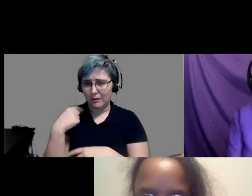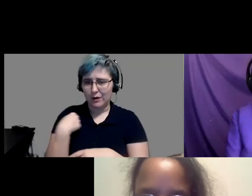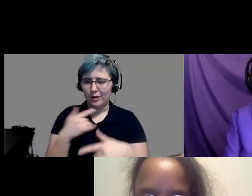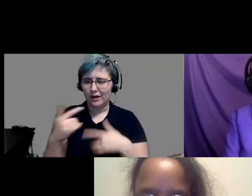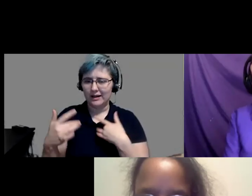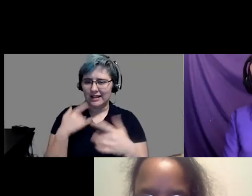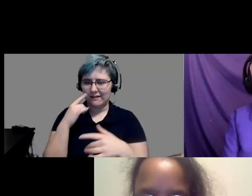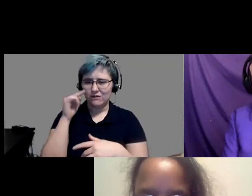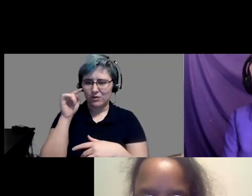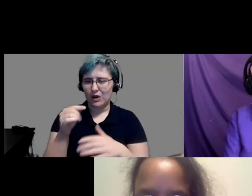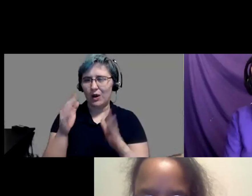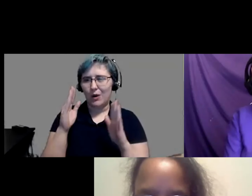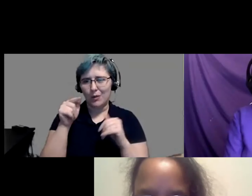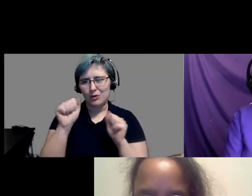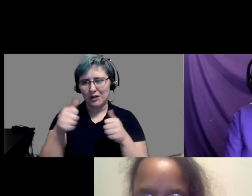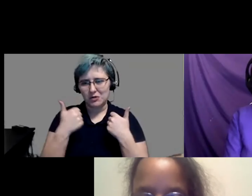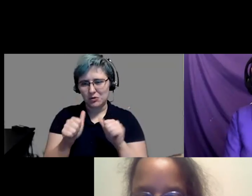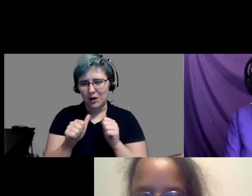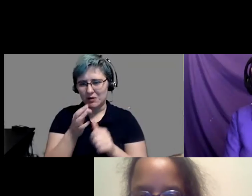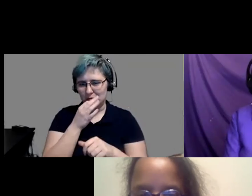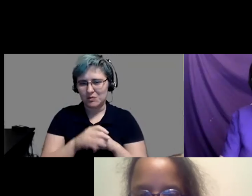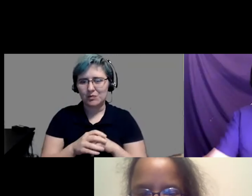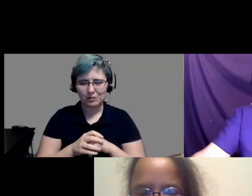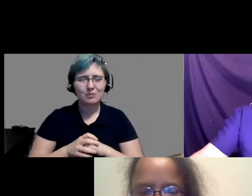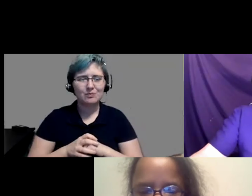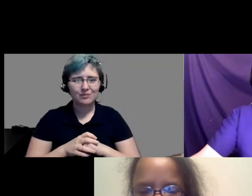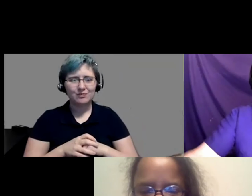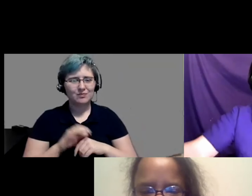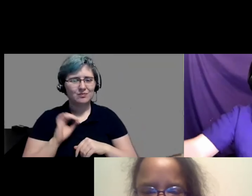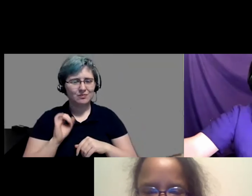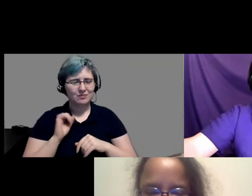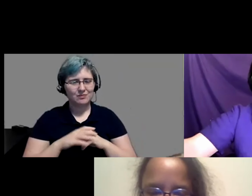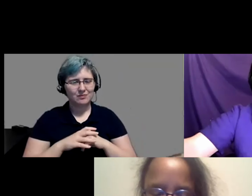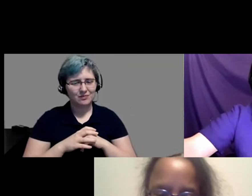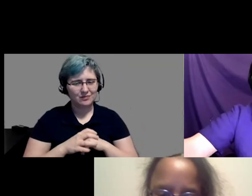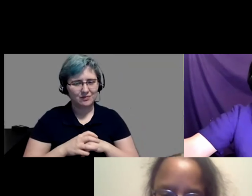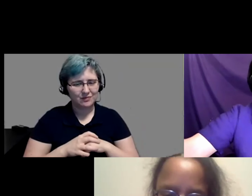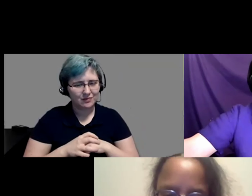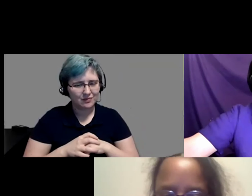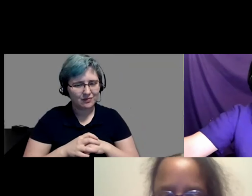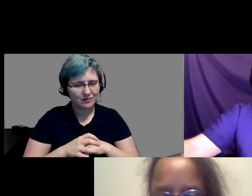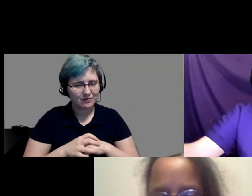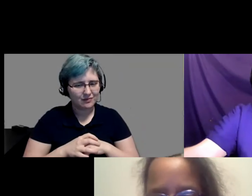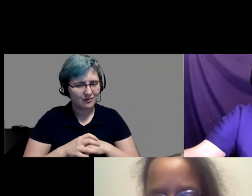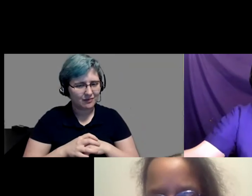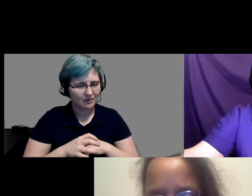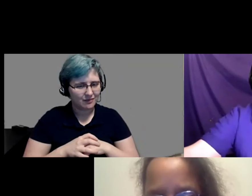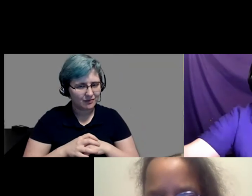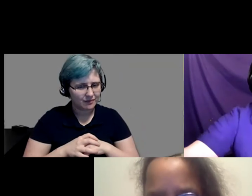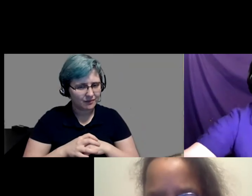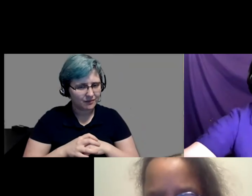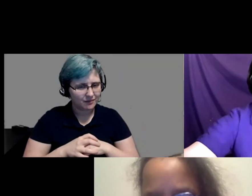a chance to try that out. Yeah. Thank All How Marci?